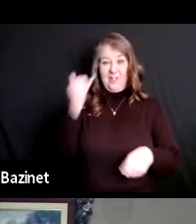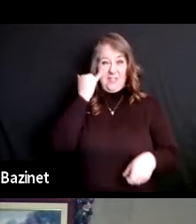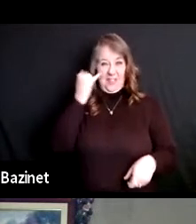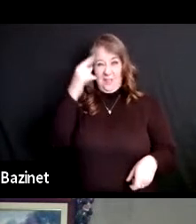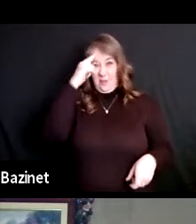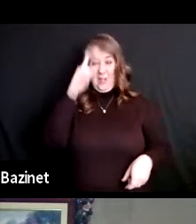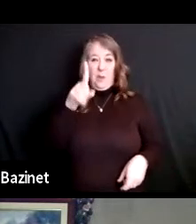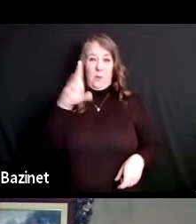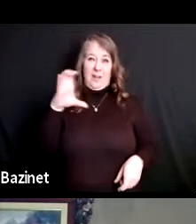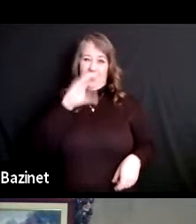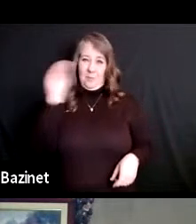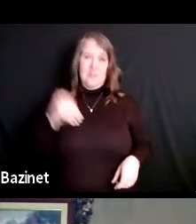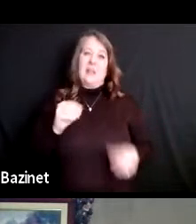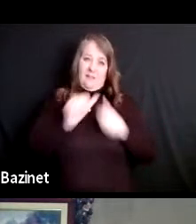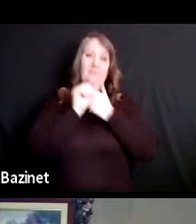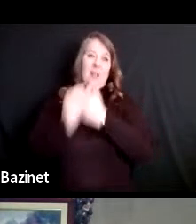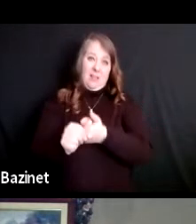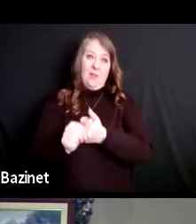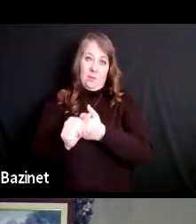100% enforced.